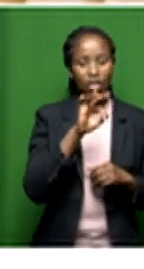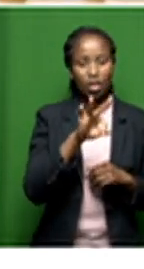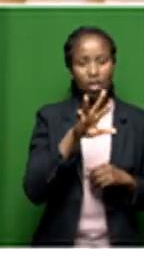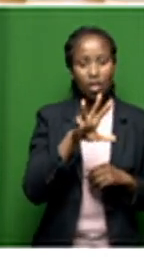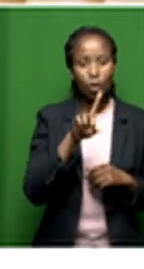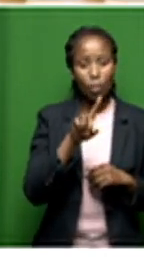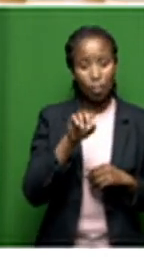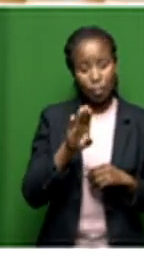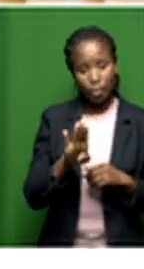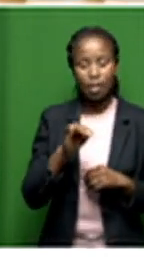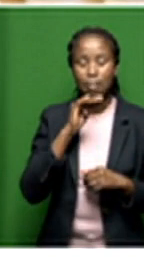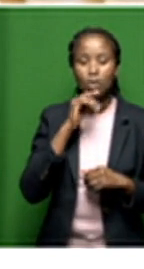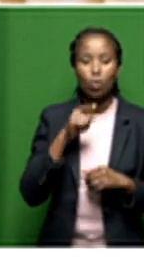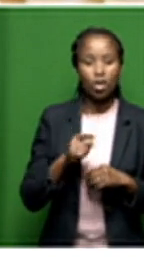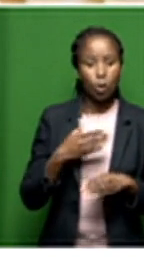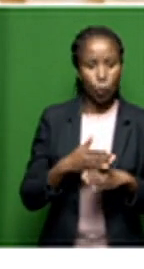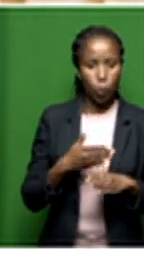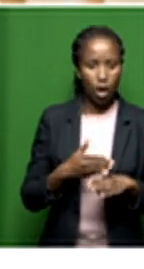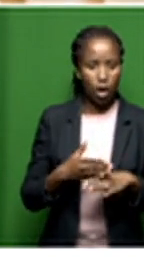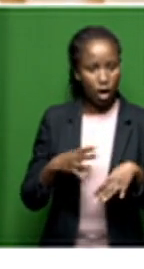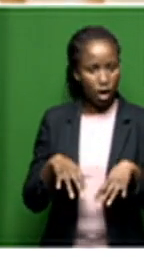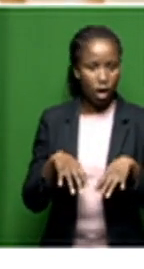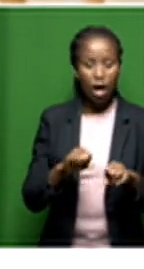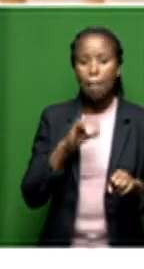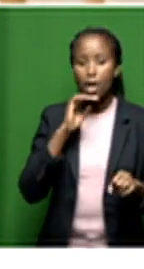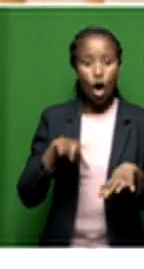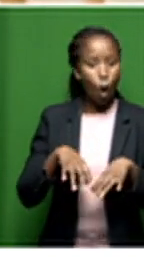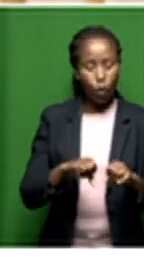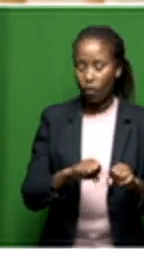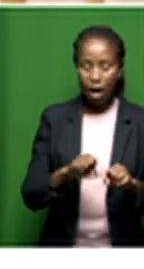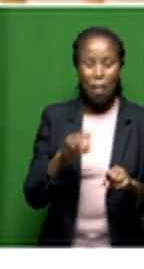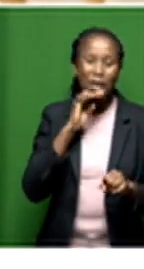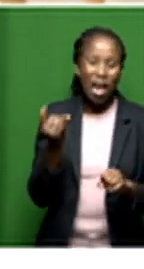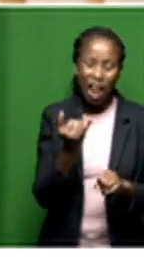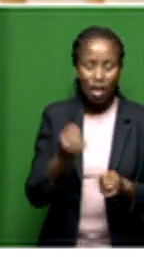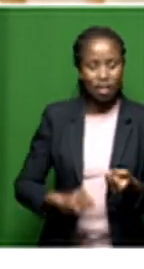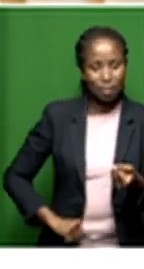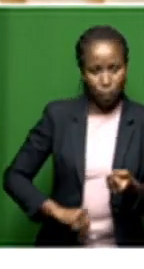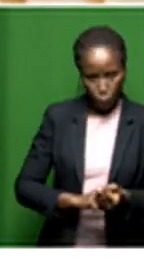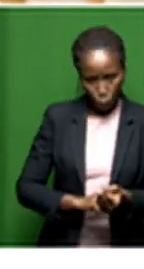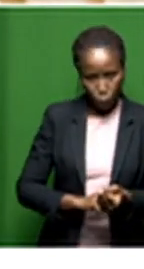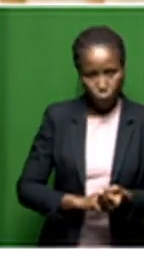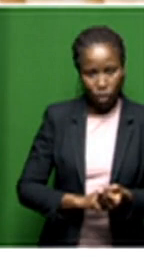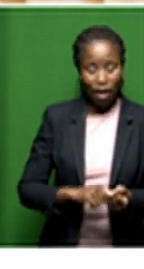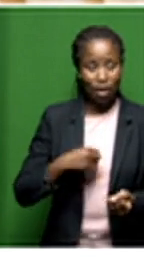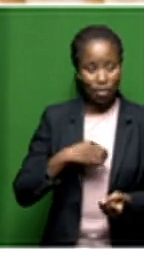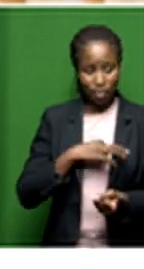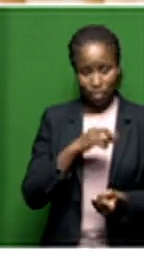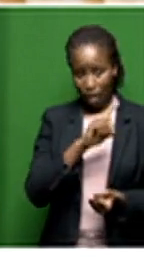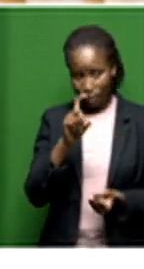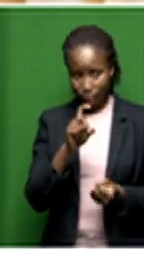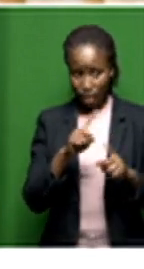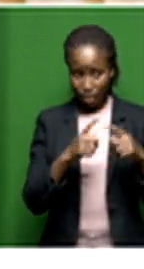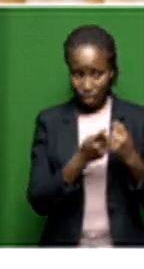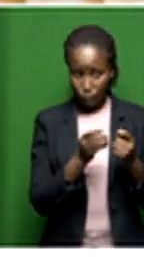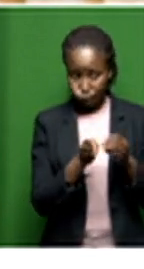it's a support function. So it's not a takeover function, it's a support function of the administrators. It's a supporting to the team that's